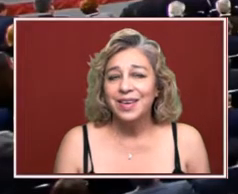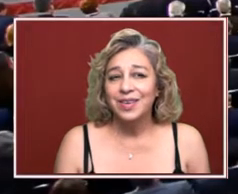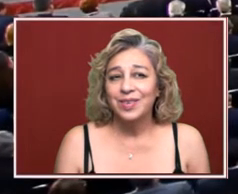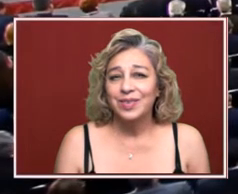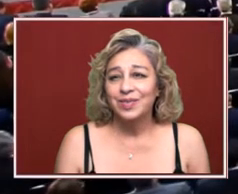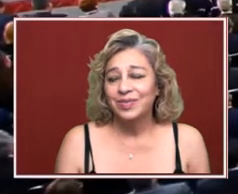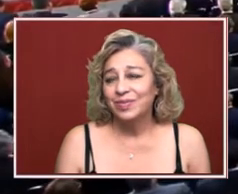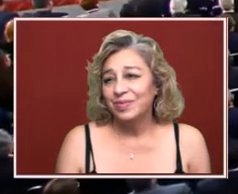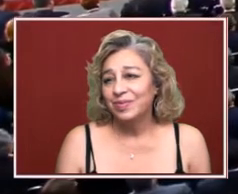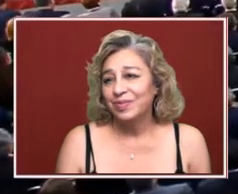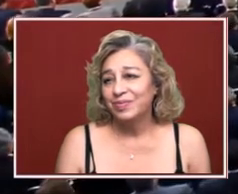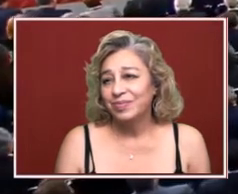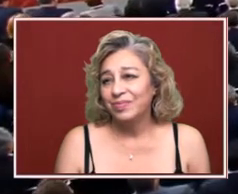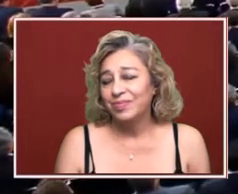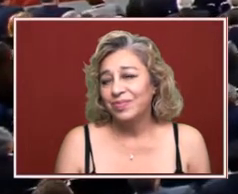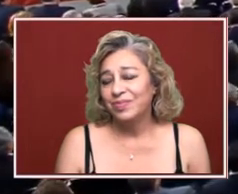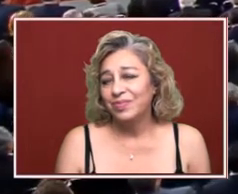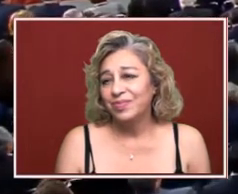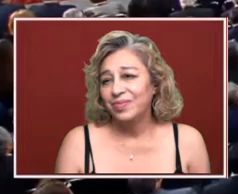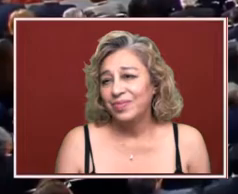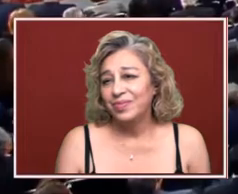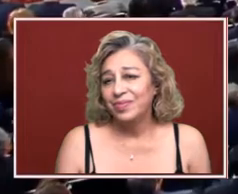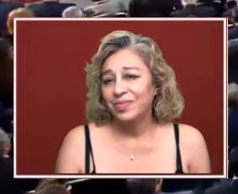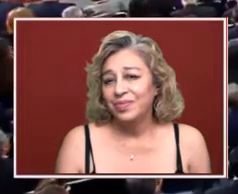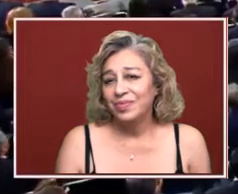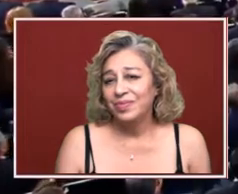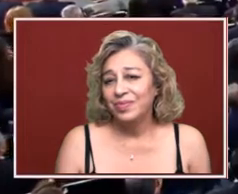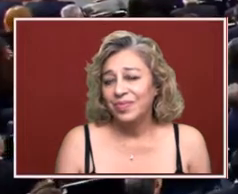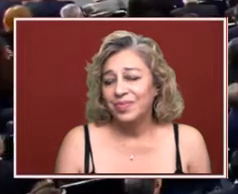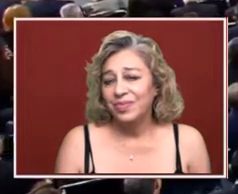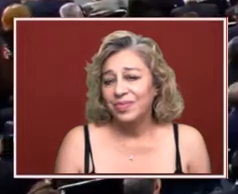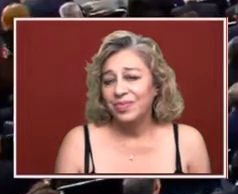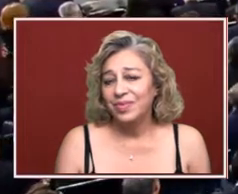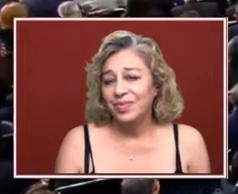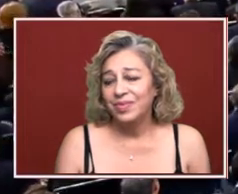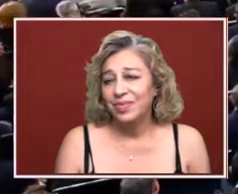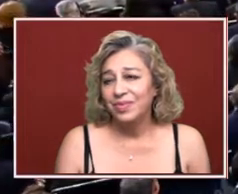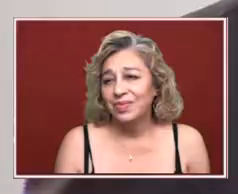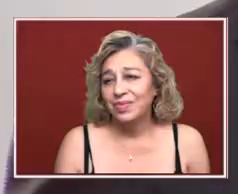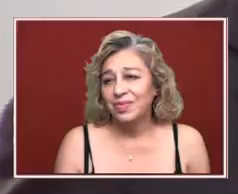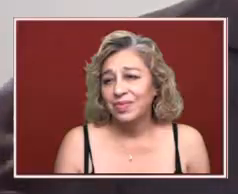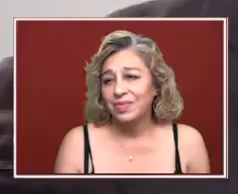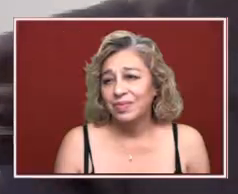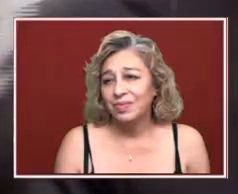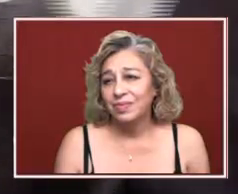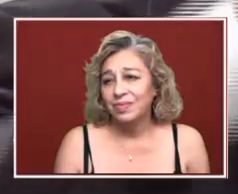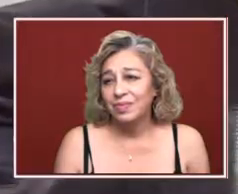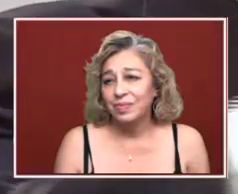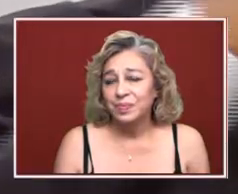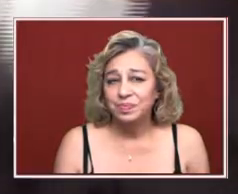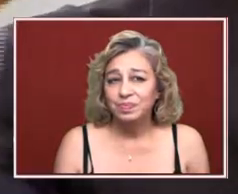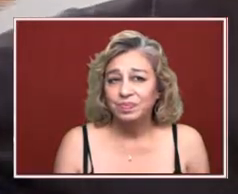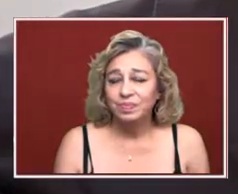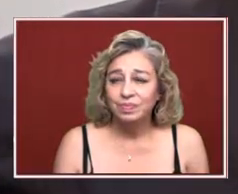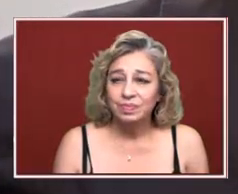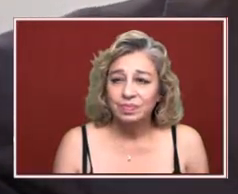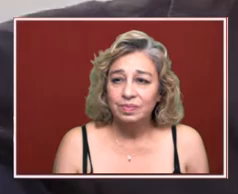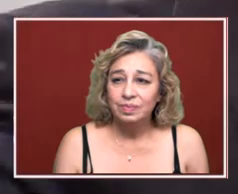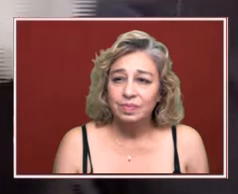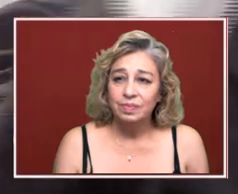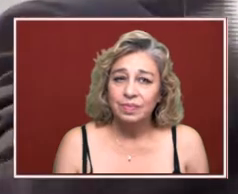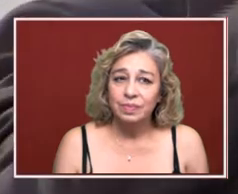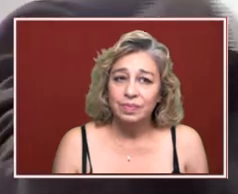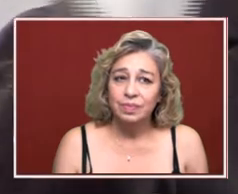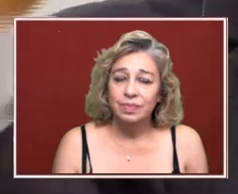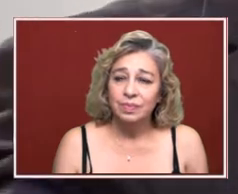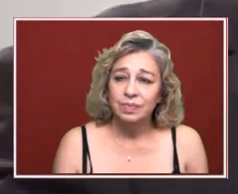Think. Que si se traslada la Ford con todas sus